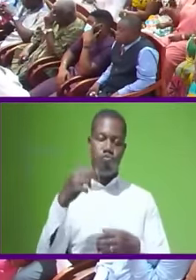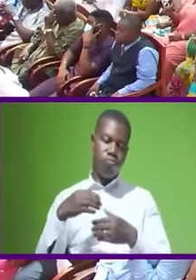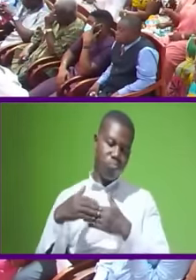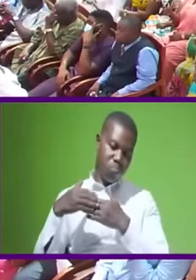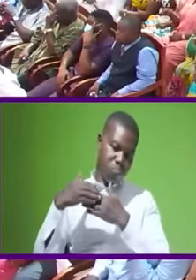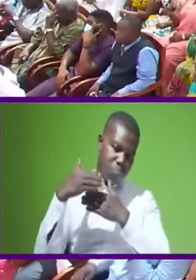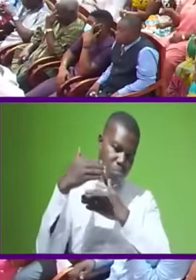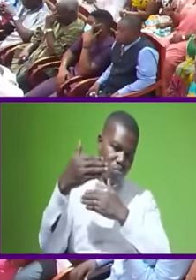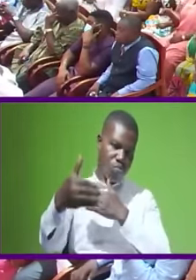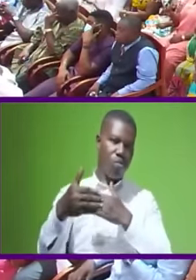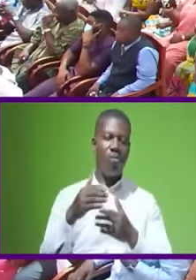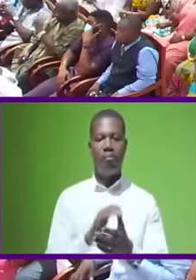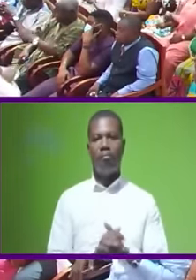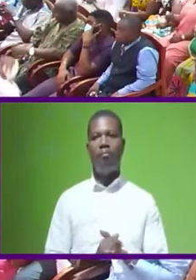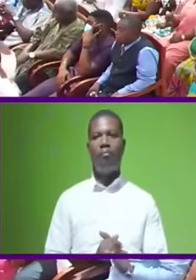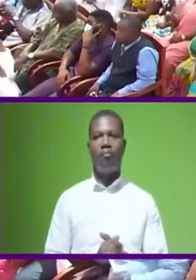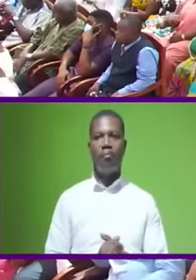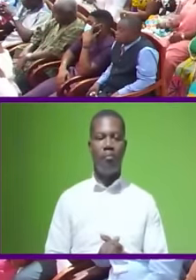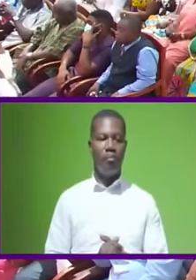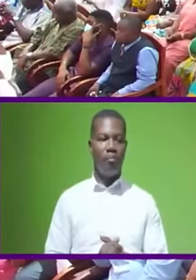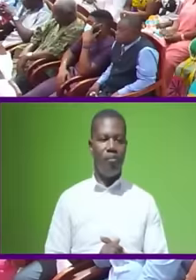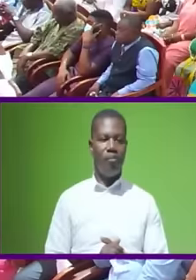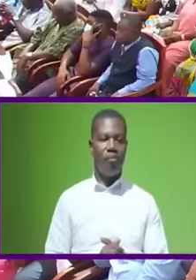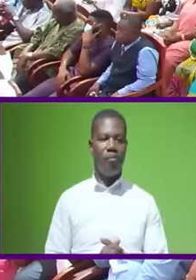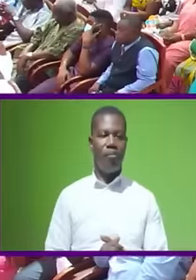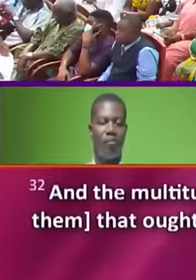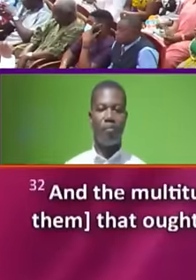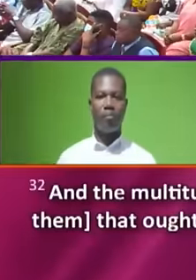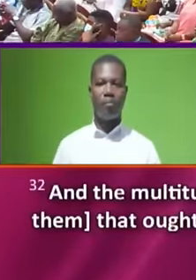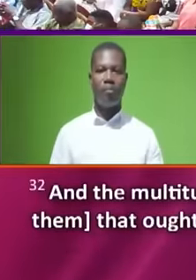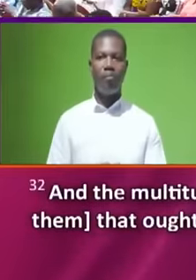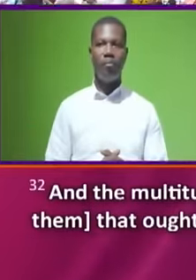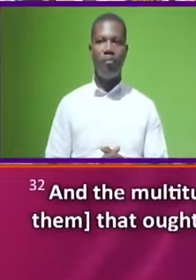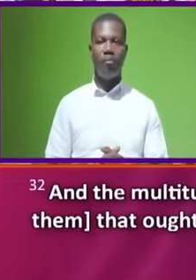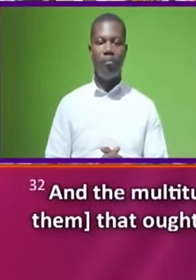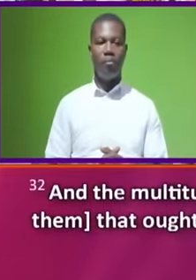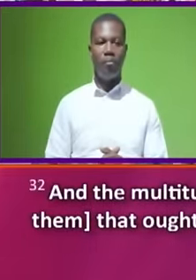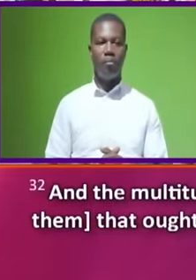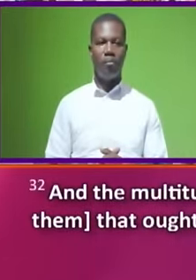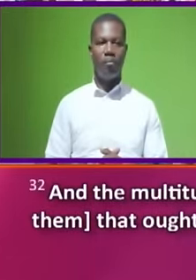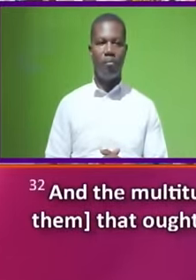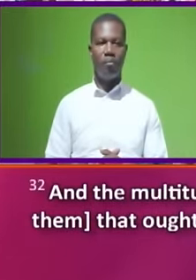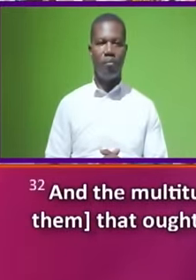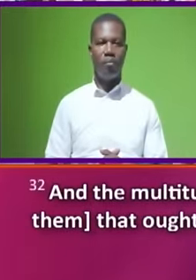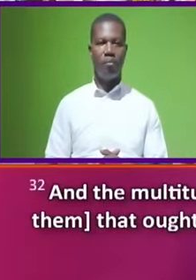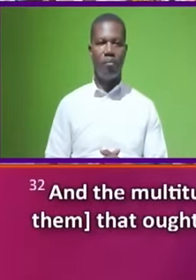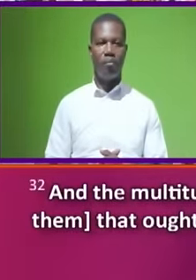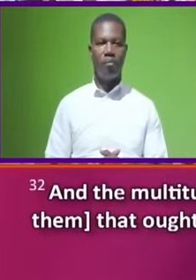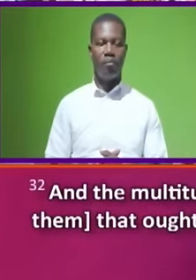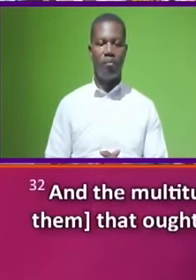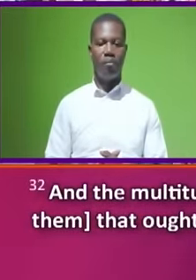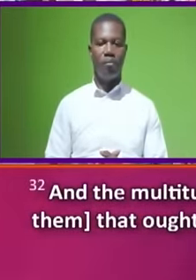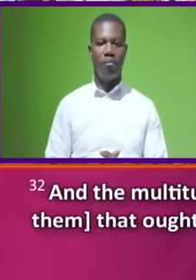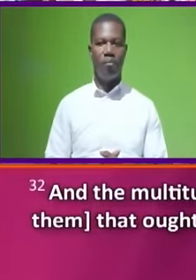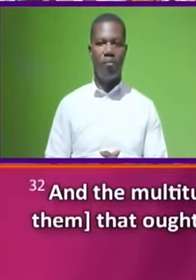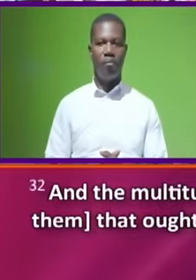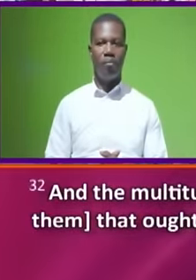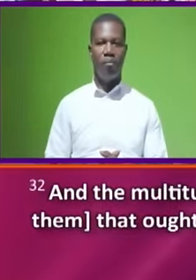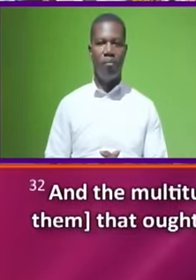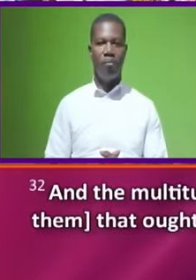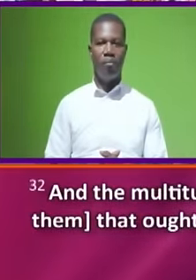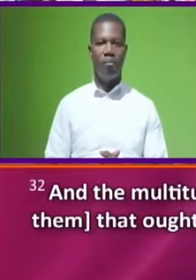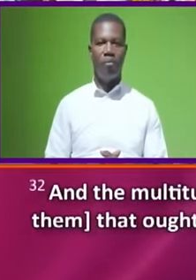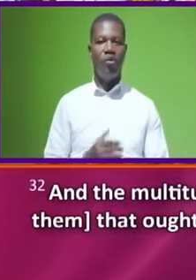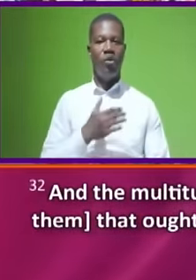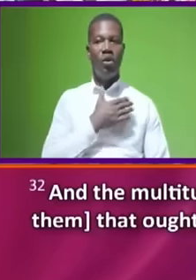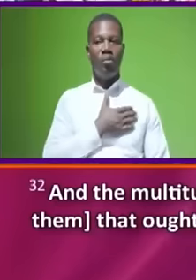So please, let's go to Acts chapter 4, verse 32, and then continue. from there. Verse 32. Me